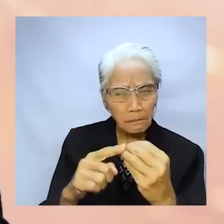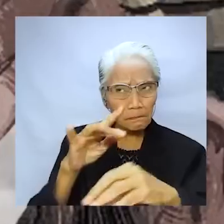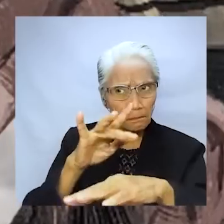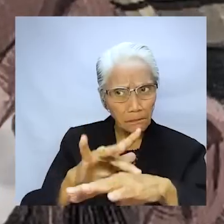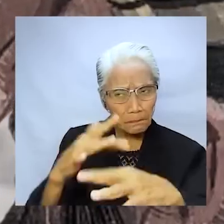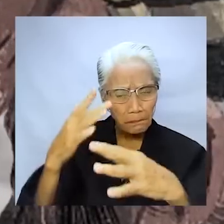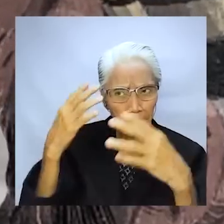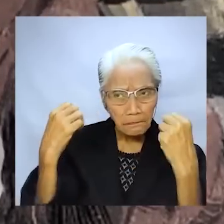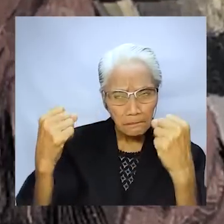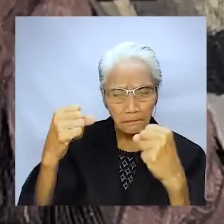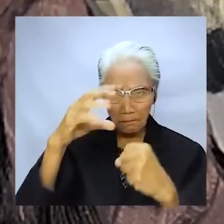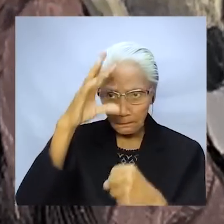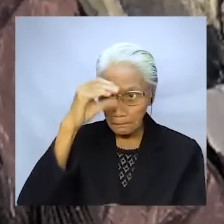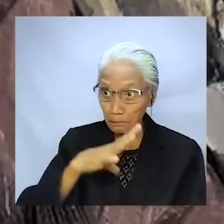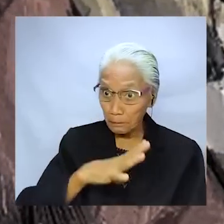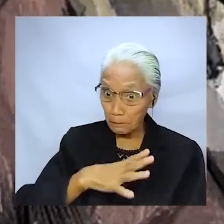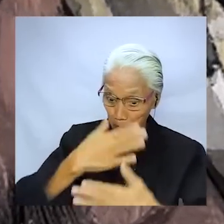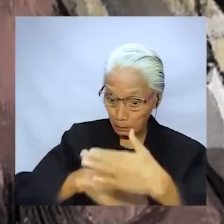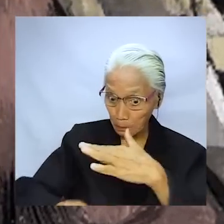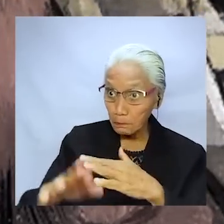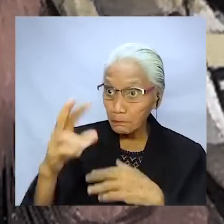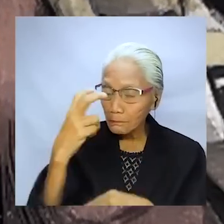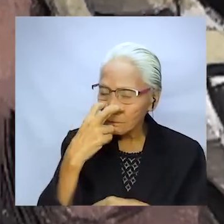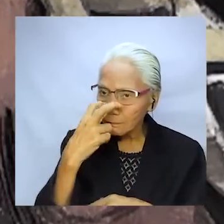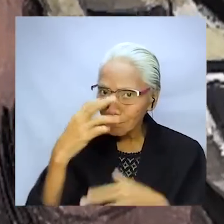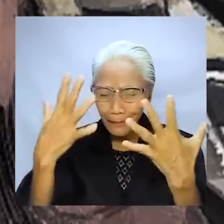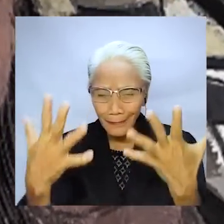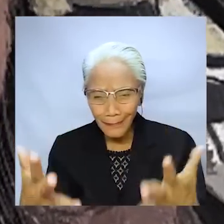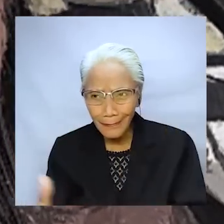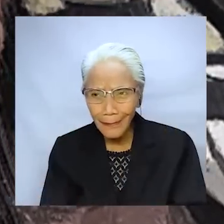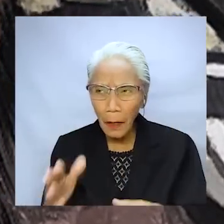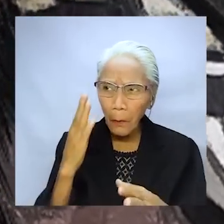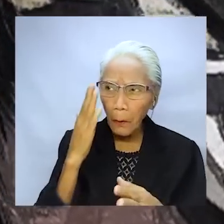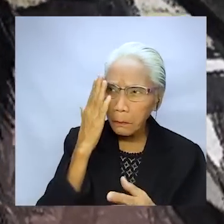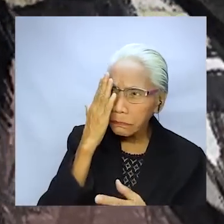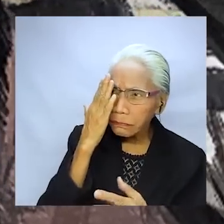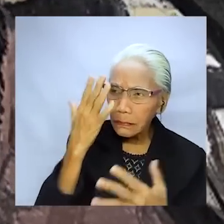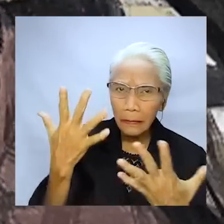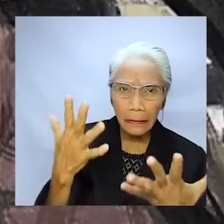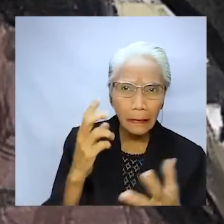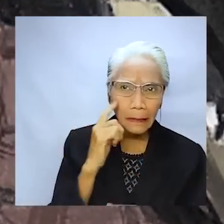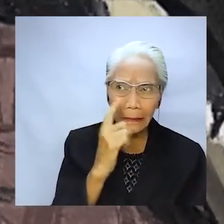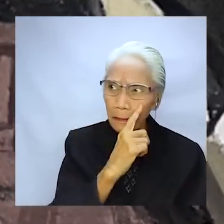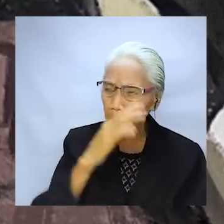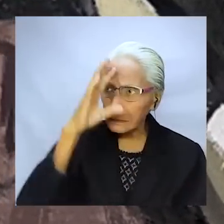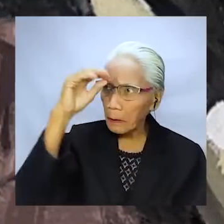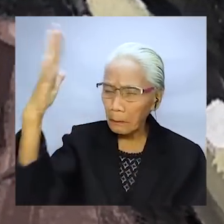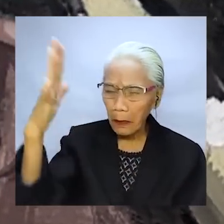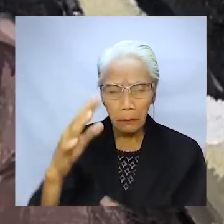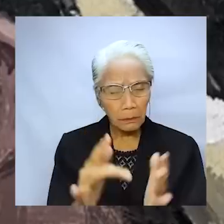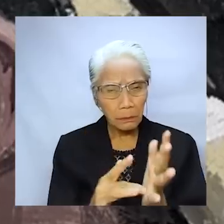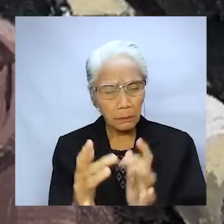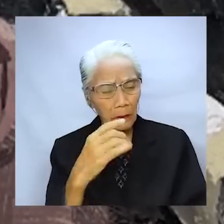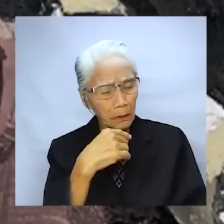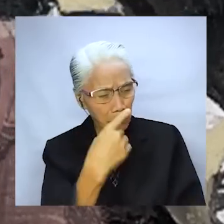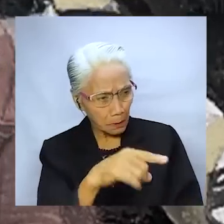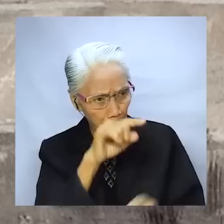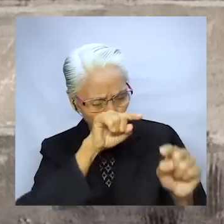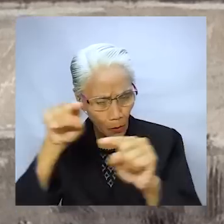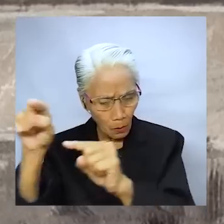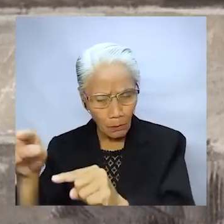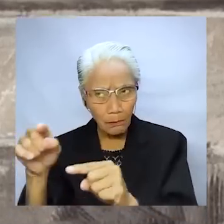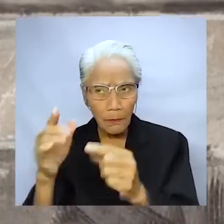blind. After smearing the clay on the eyes of the man, Jesus said to him, "Go wash in the pool of